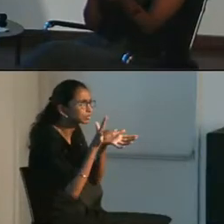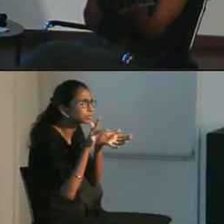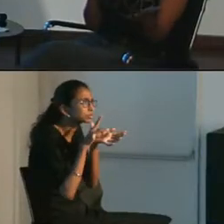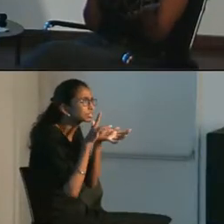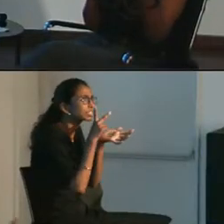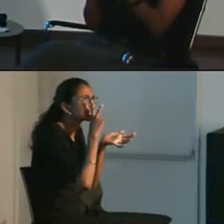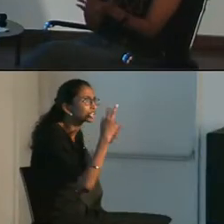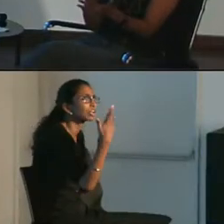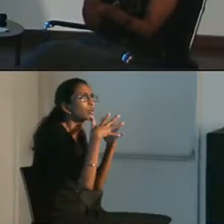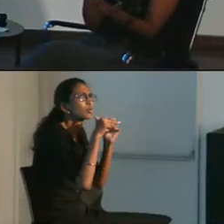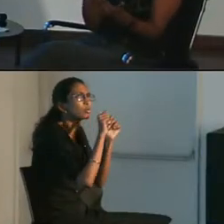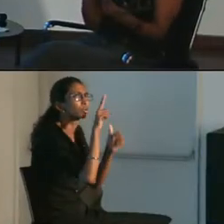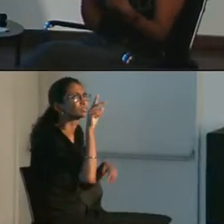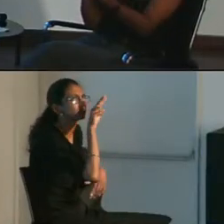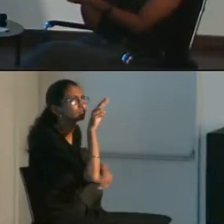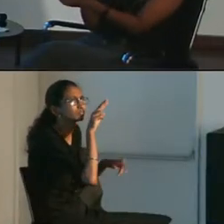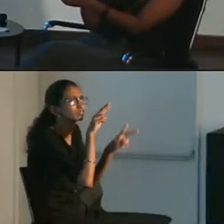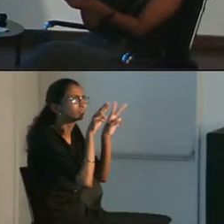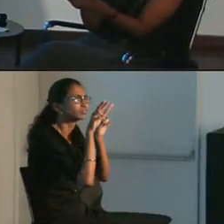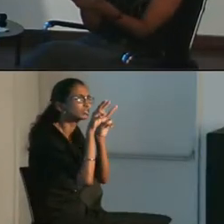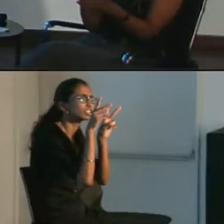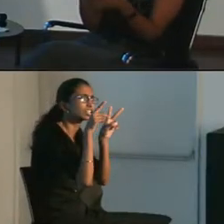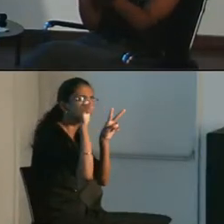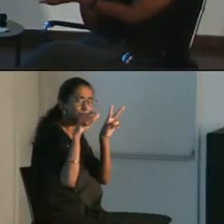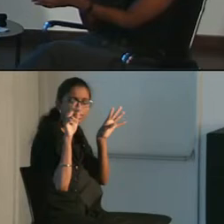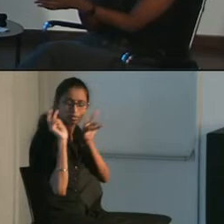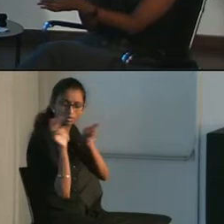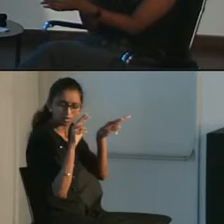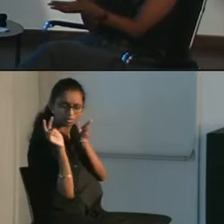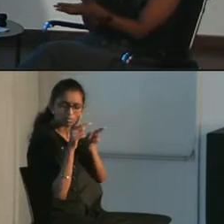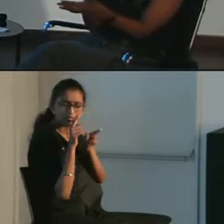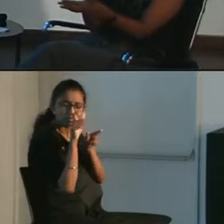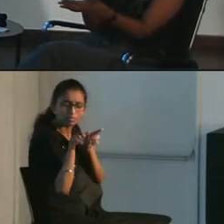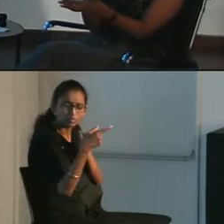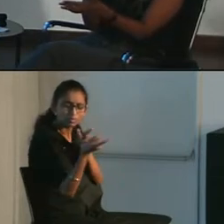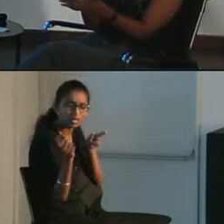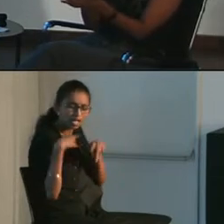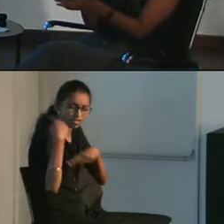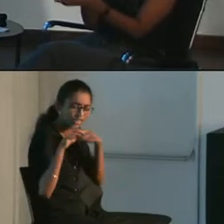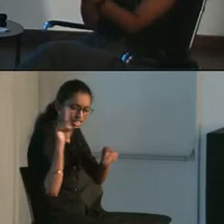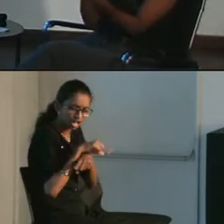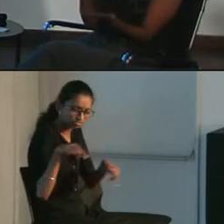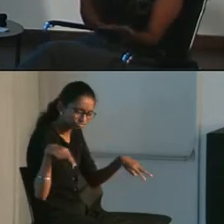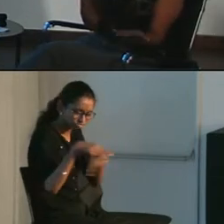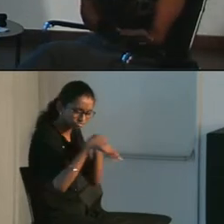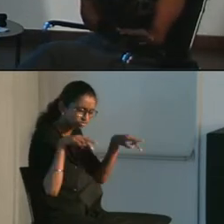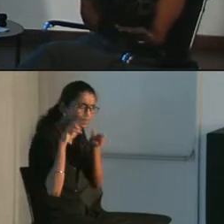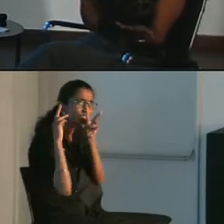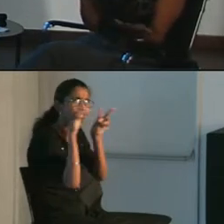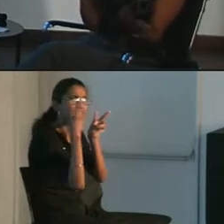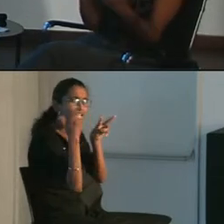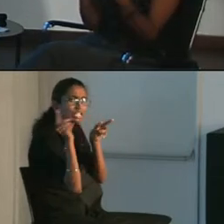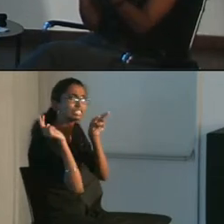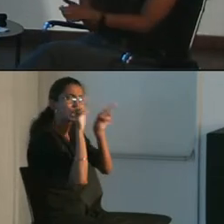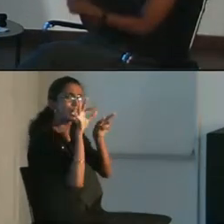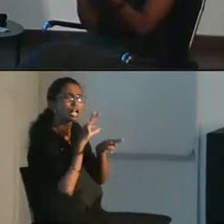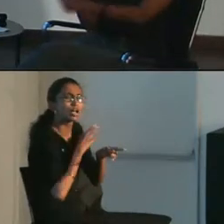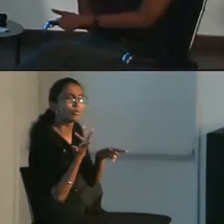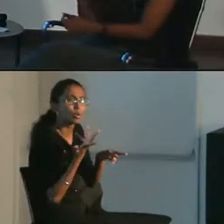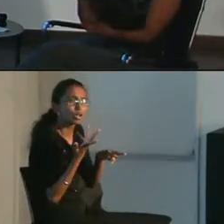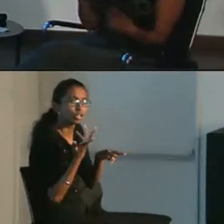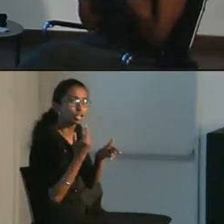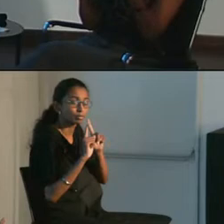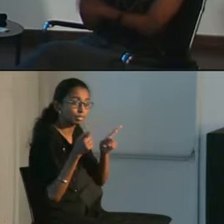space, I look at a wall, I imagine who the viewer is, who's going to be looking at it every day, what would they would like to see. But I do not have